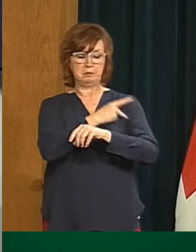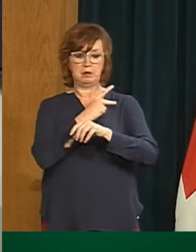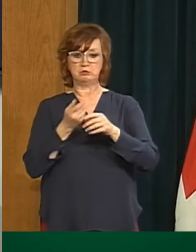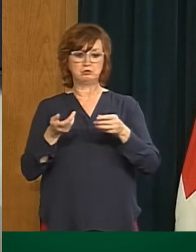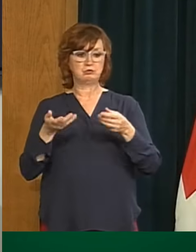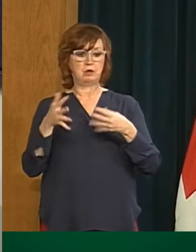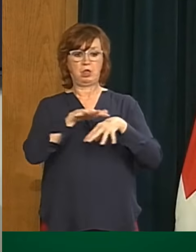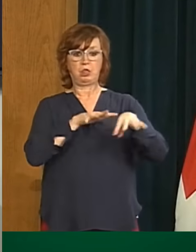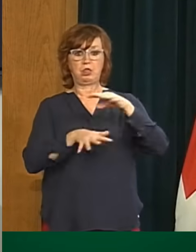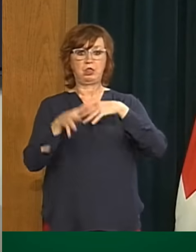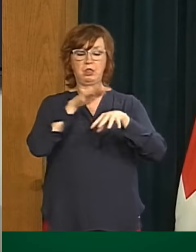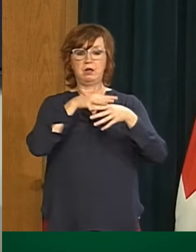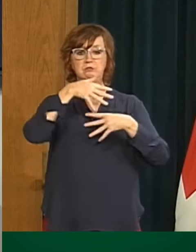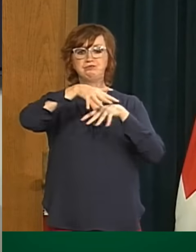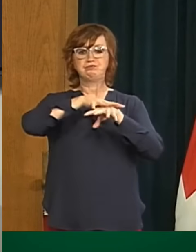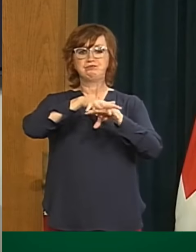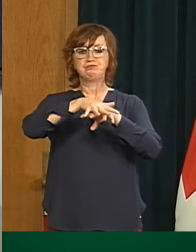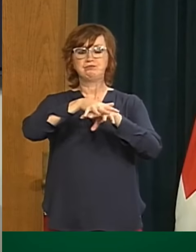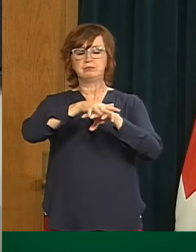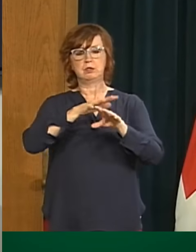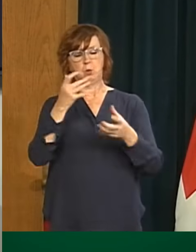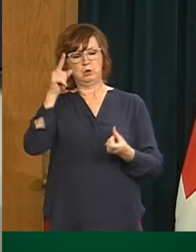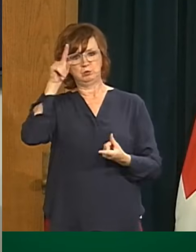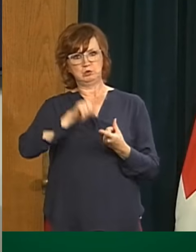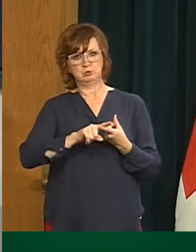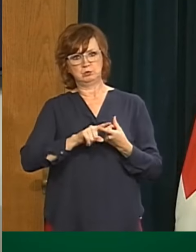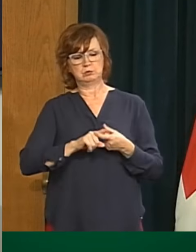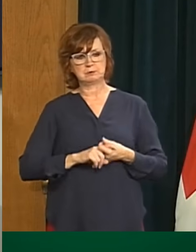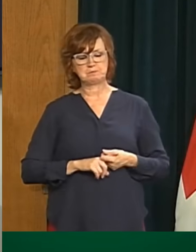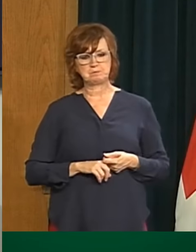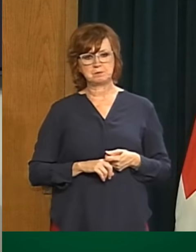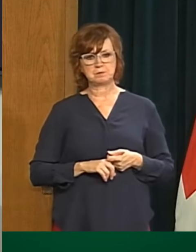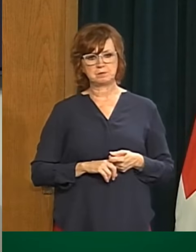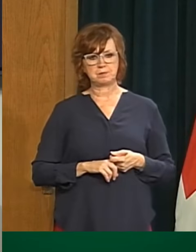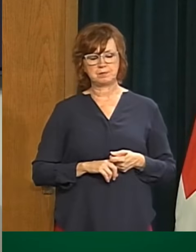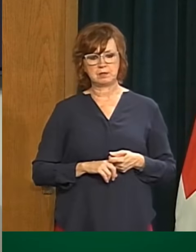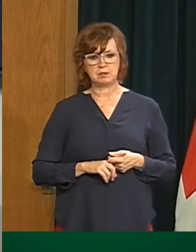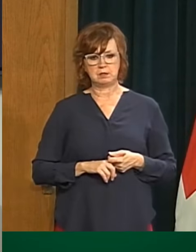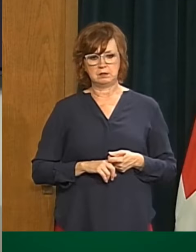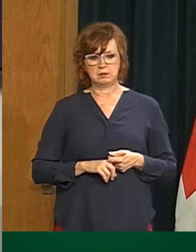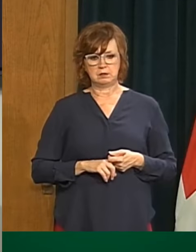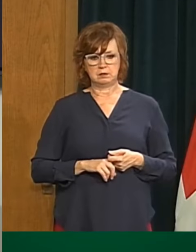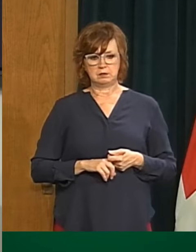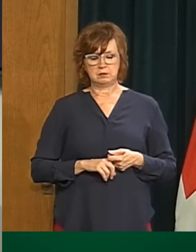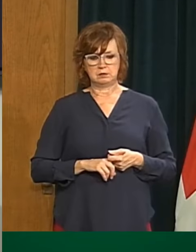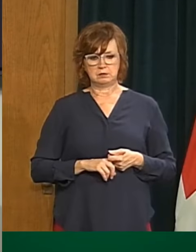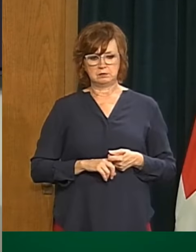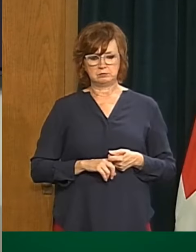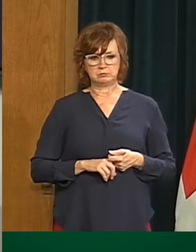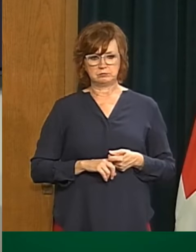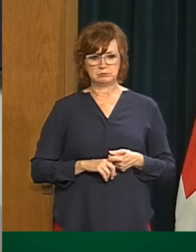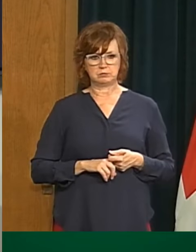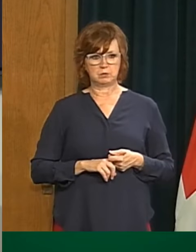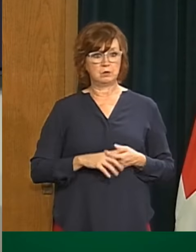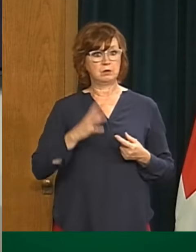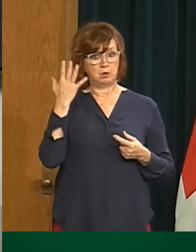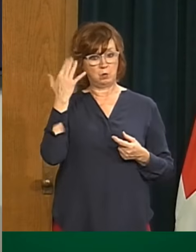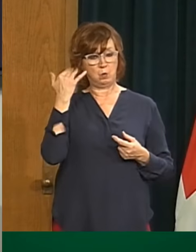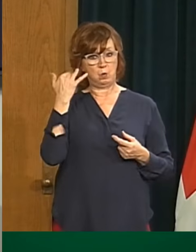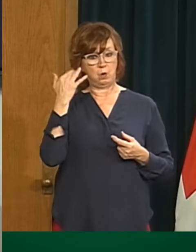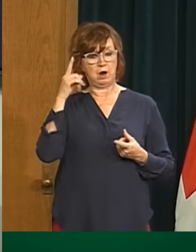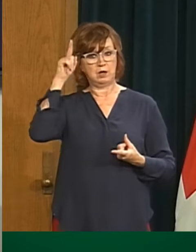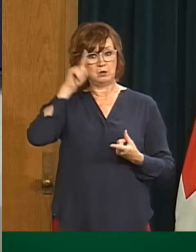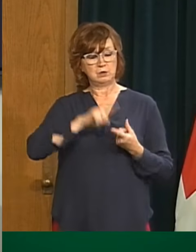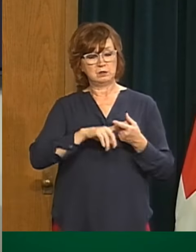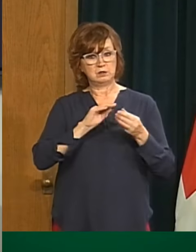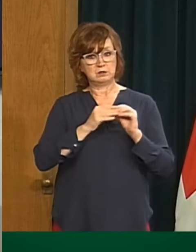We know that there are folks that are out there in the community and people that come into our facilities that are asymptomatic, and we do not know